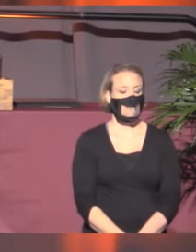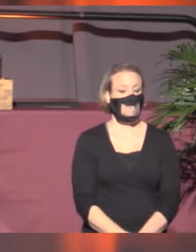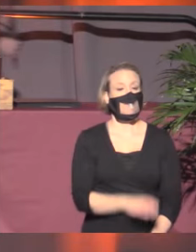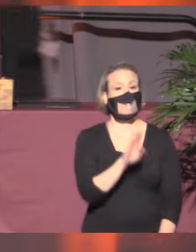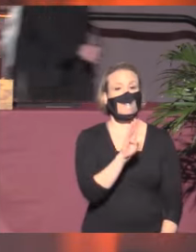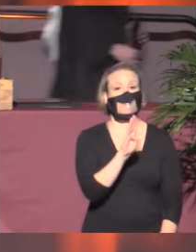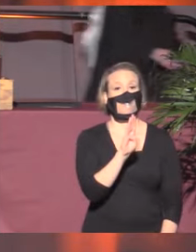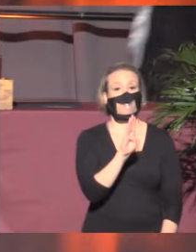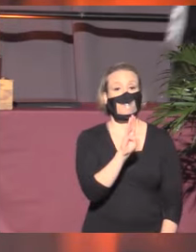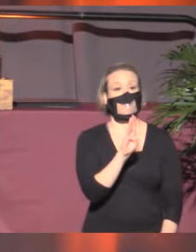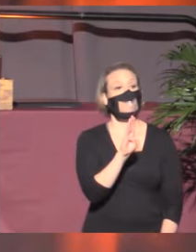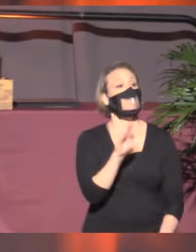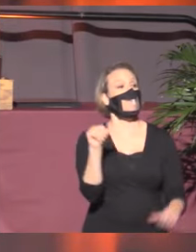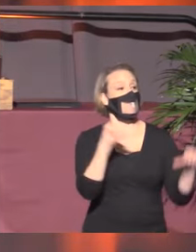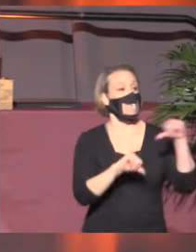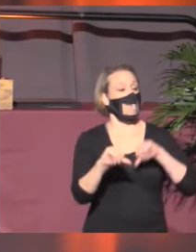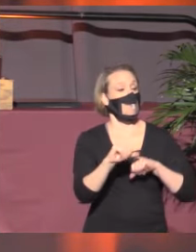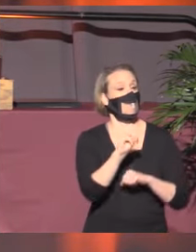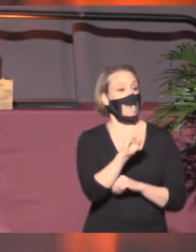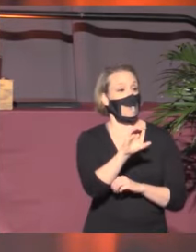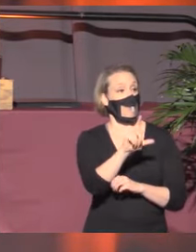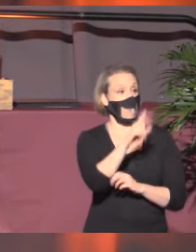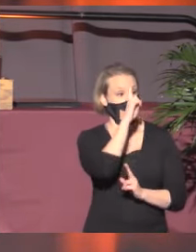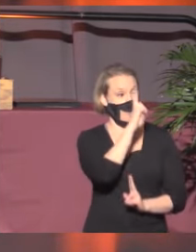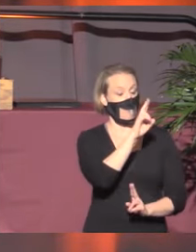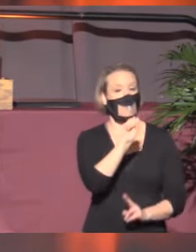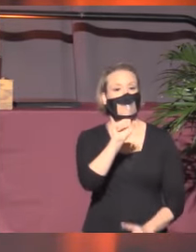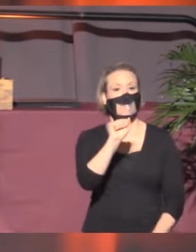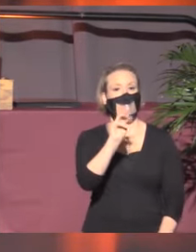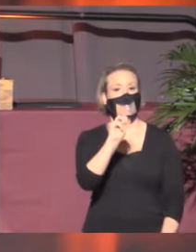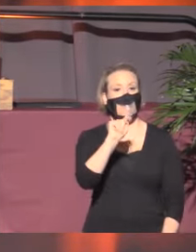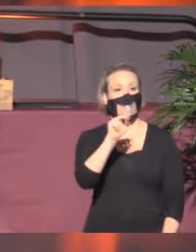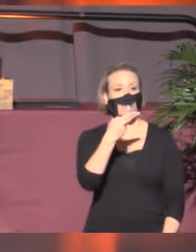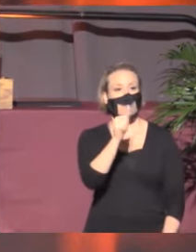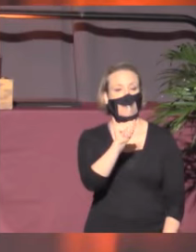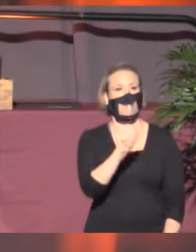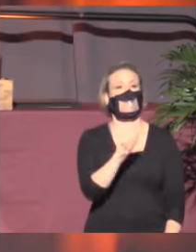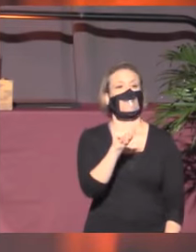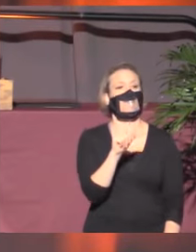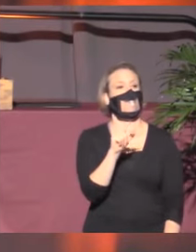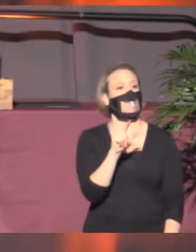Bachelor of Science, magna cum laude, Samantha Catherine Koffler.